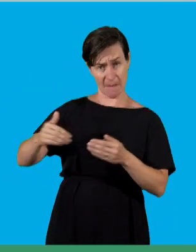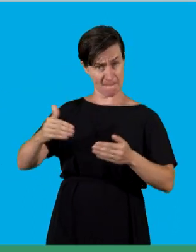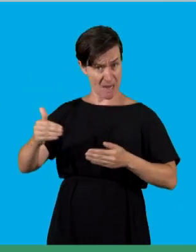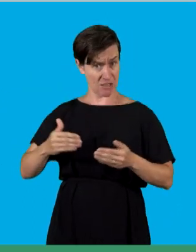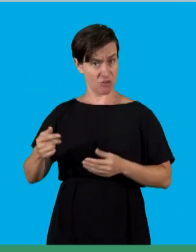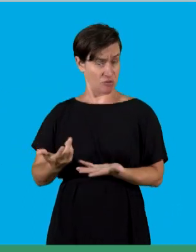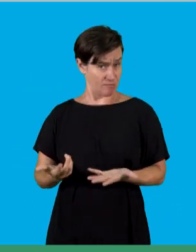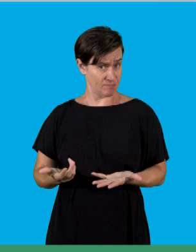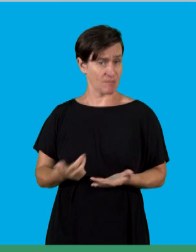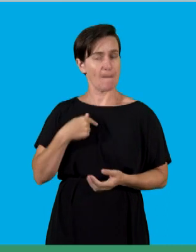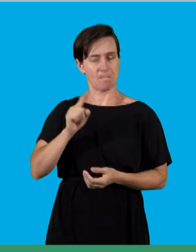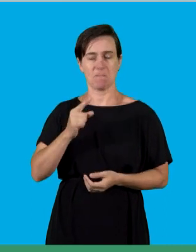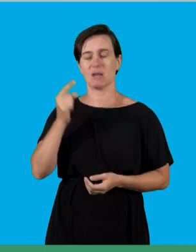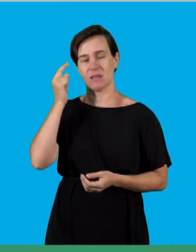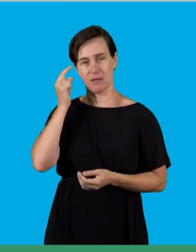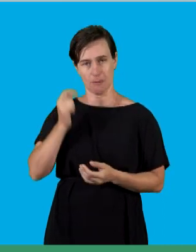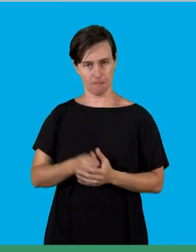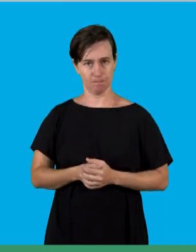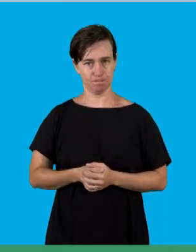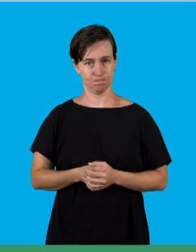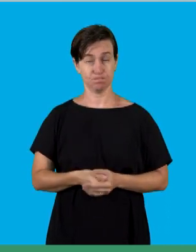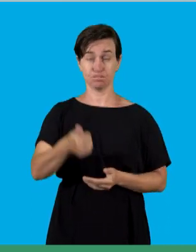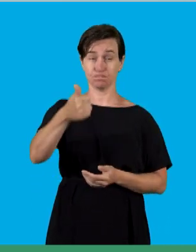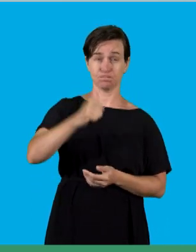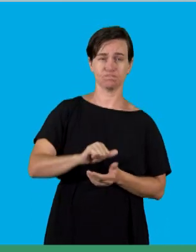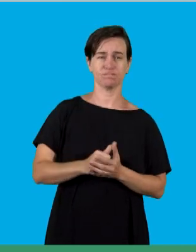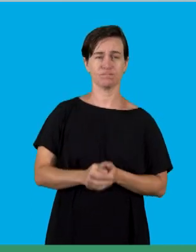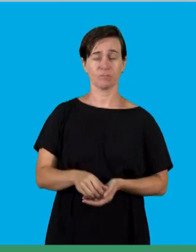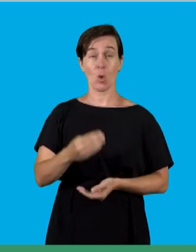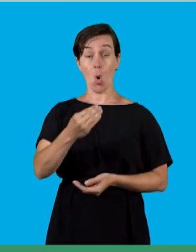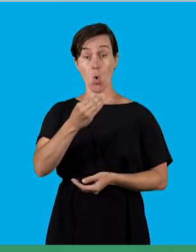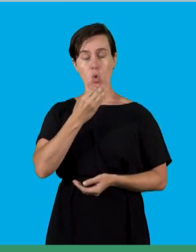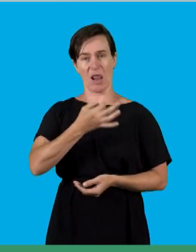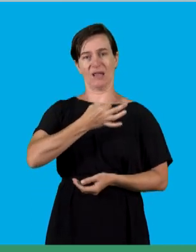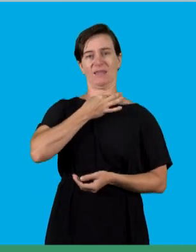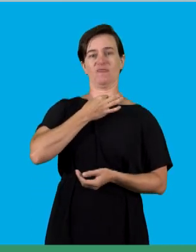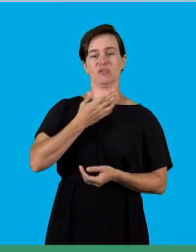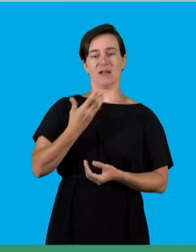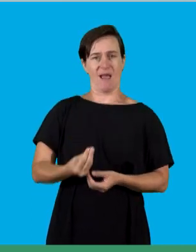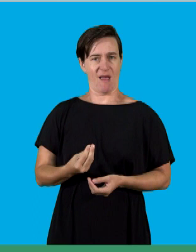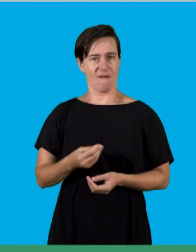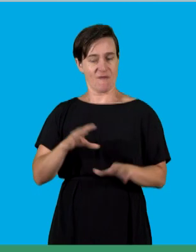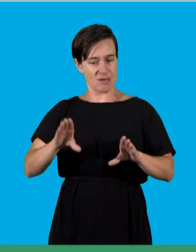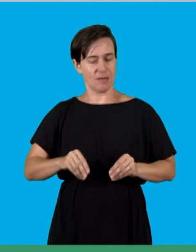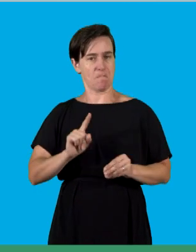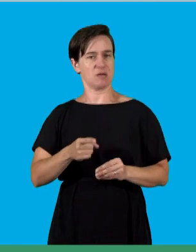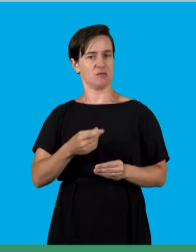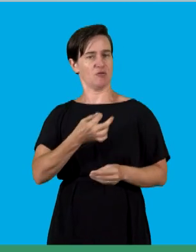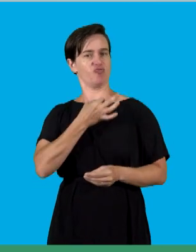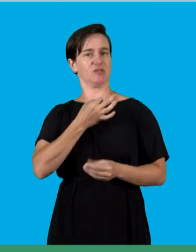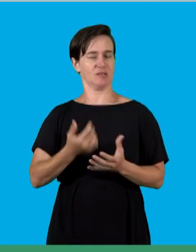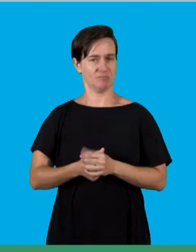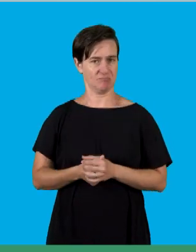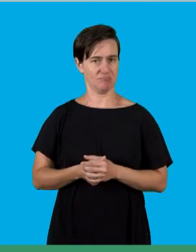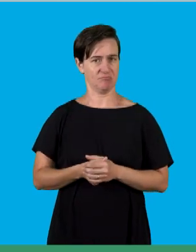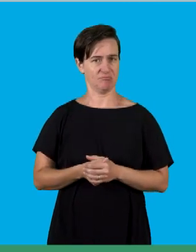So that's another factor that you need to consider. Who bears the risk, or risk bearing? Now we look